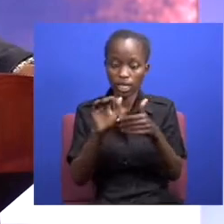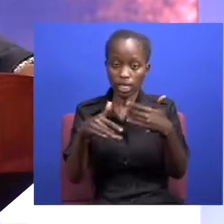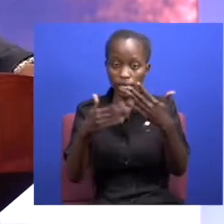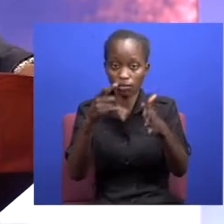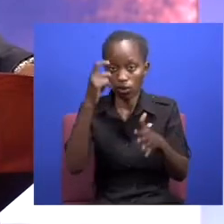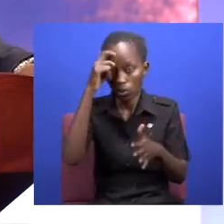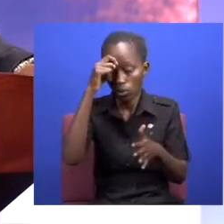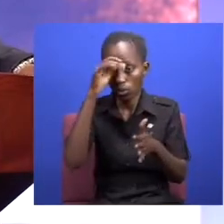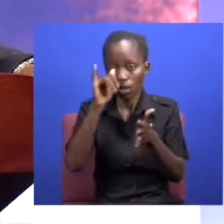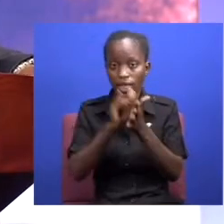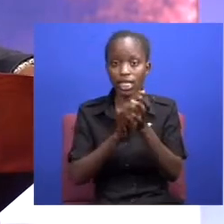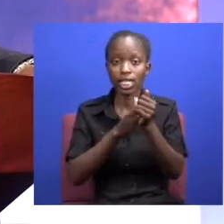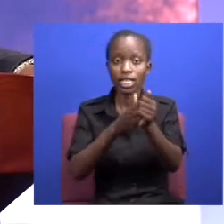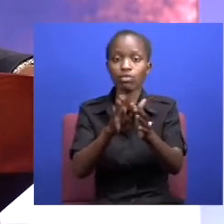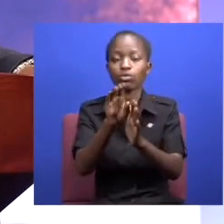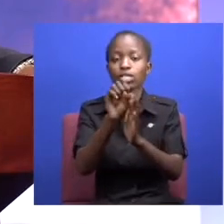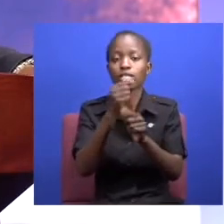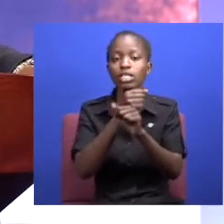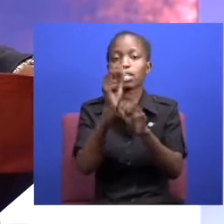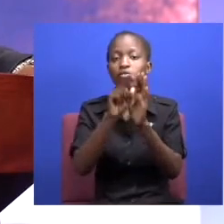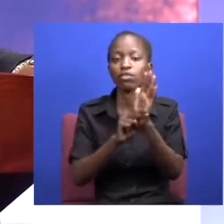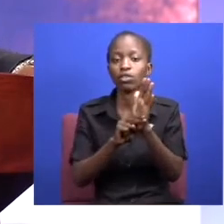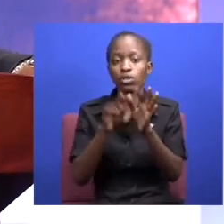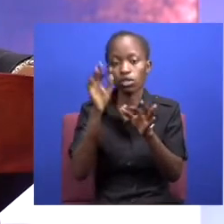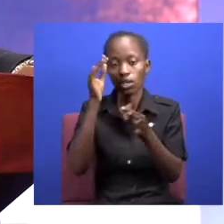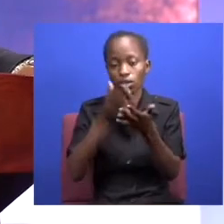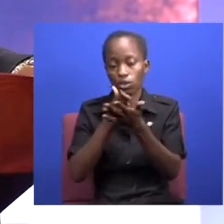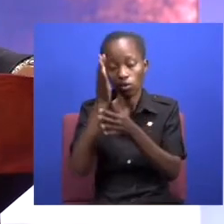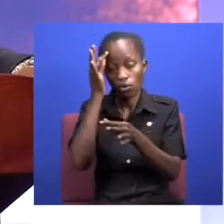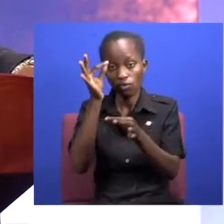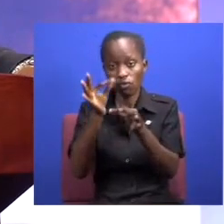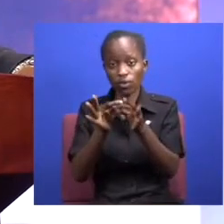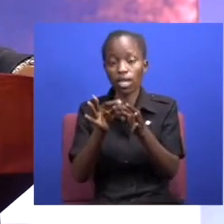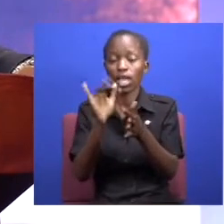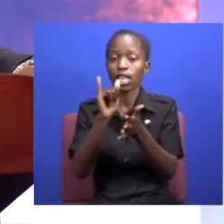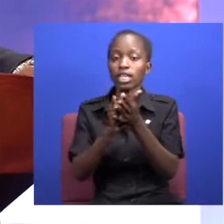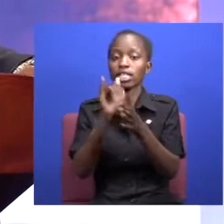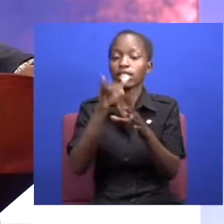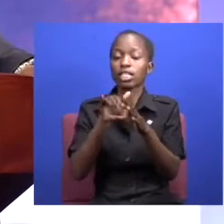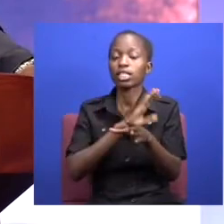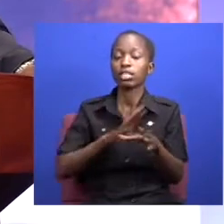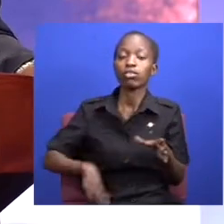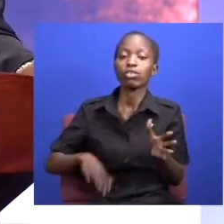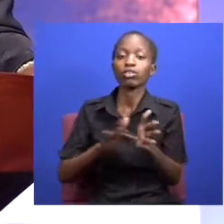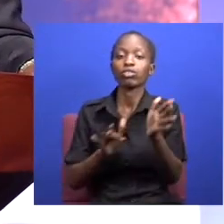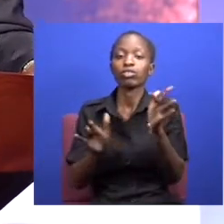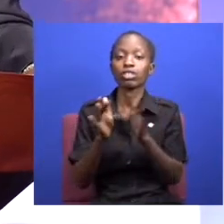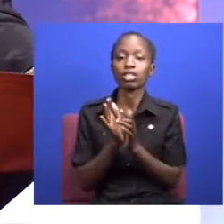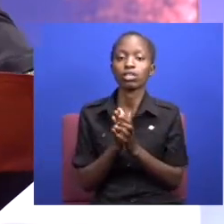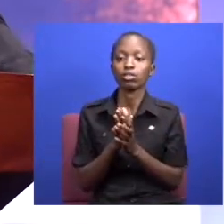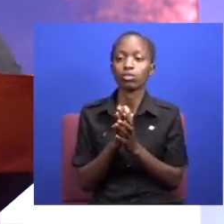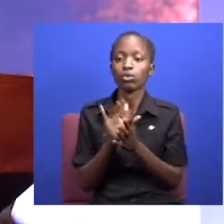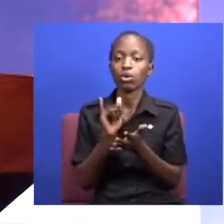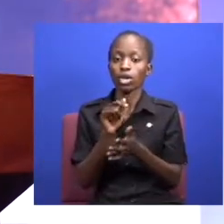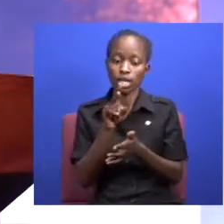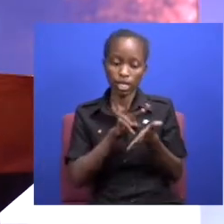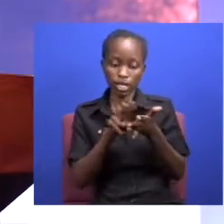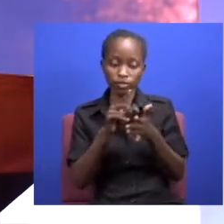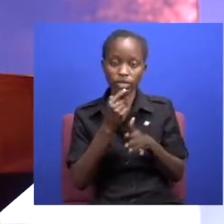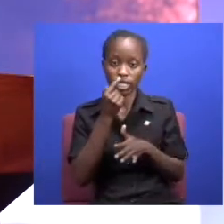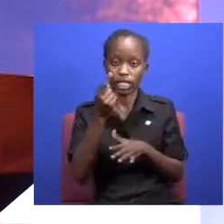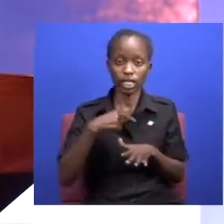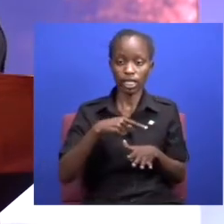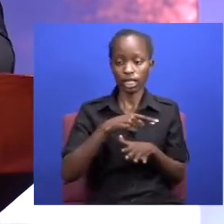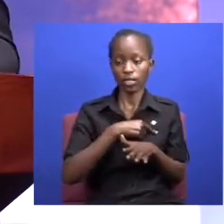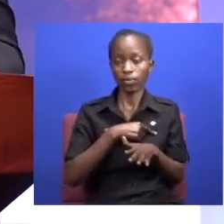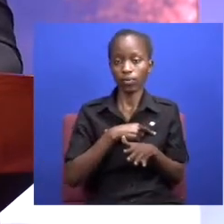wisdom that leads to salvation through faith, which is in Christ Jesus. So that this verse tells us